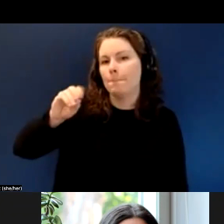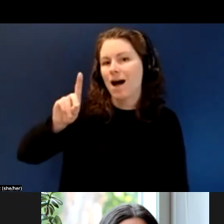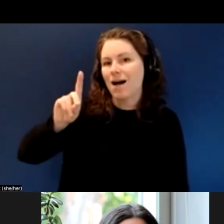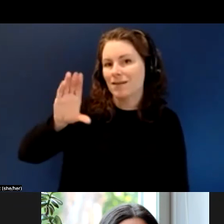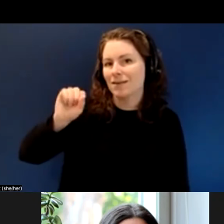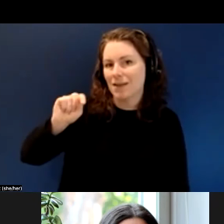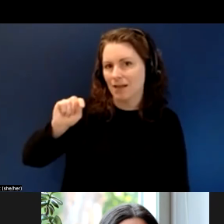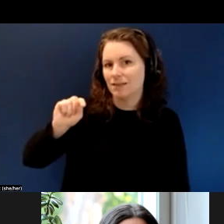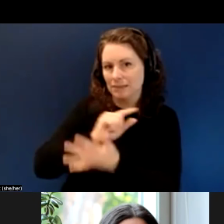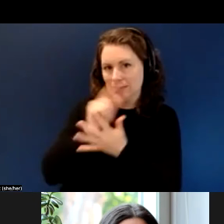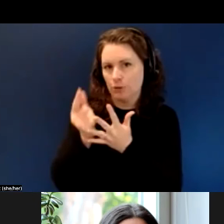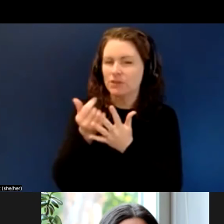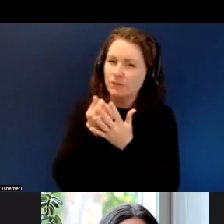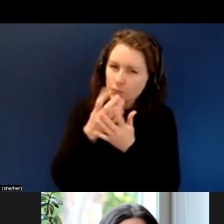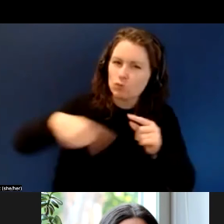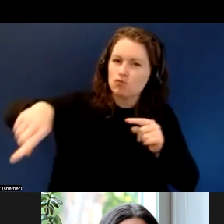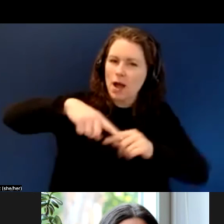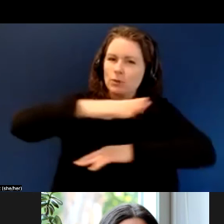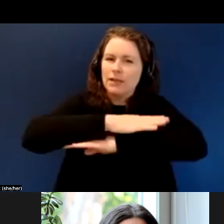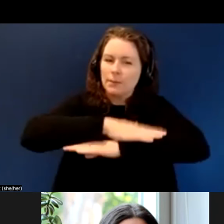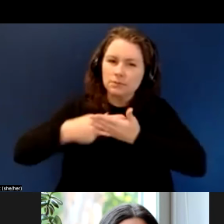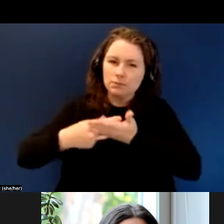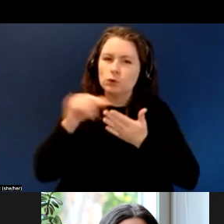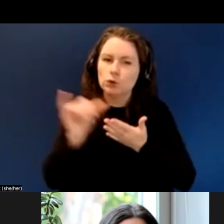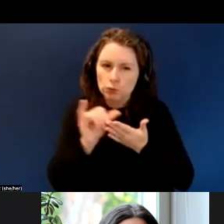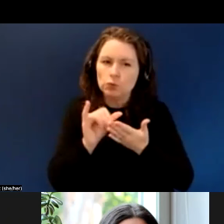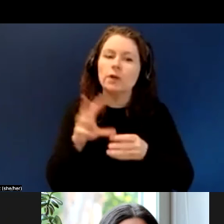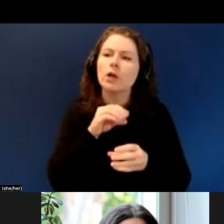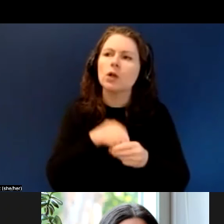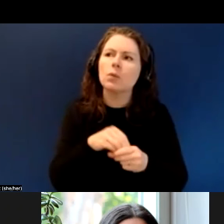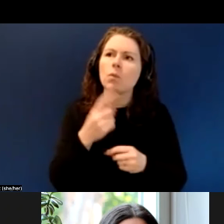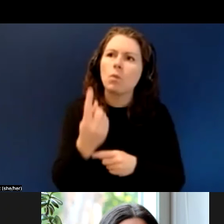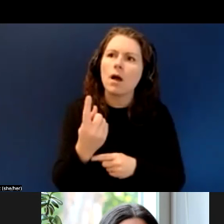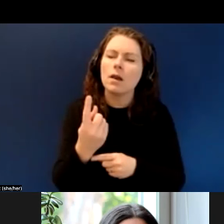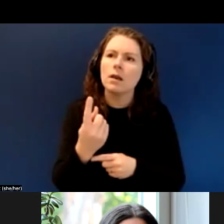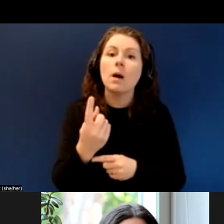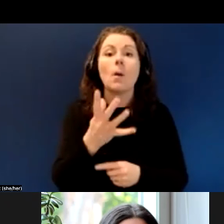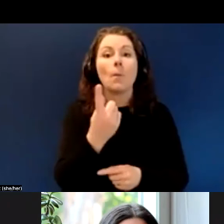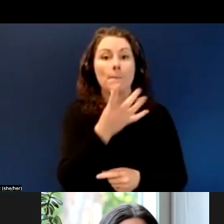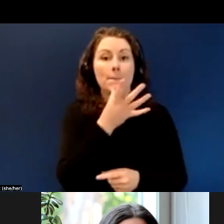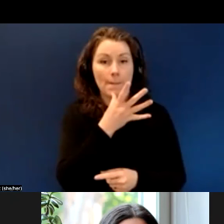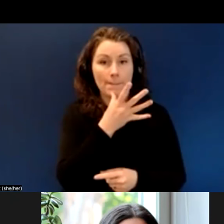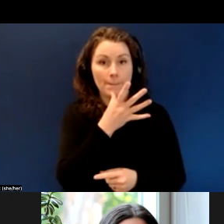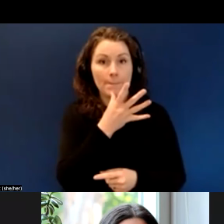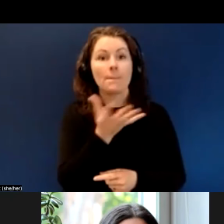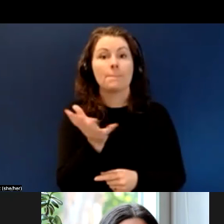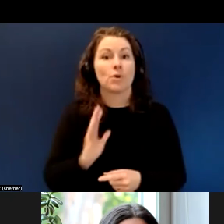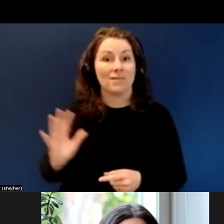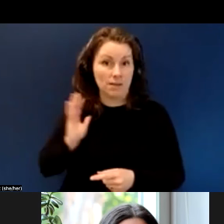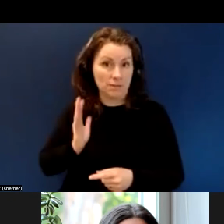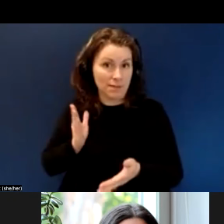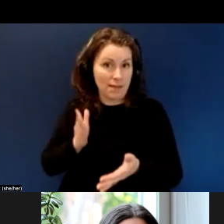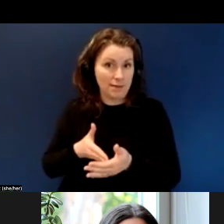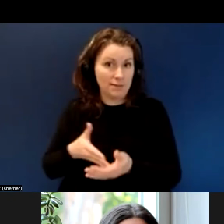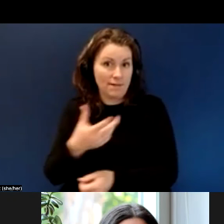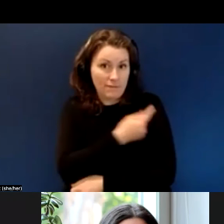had a couple of roundtable conversations, including one with a mother who was anti-vaccine and